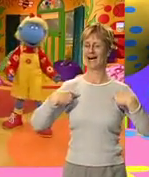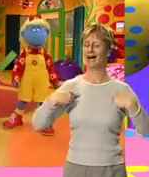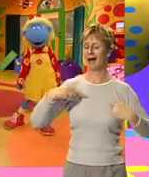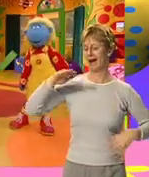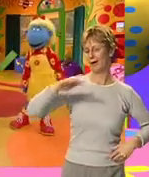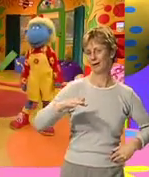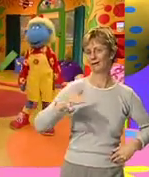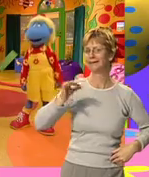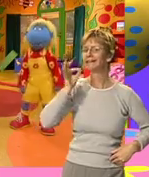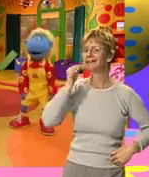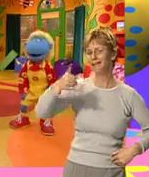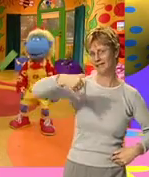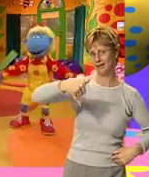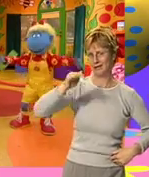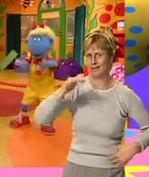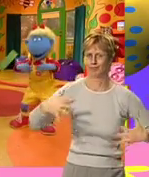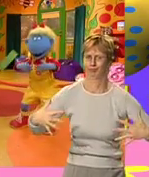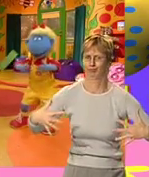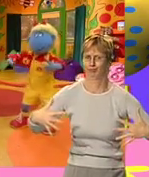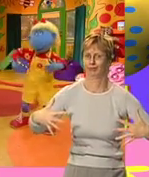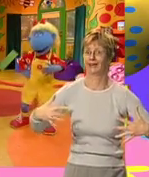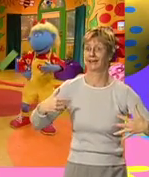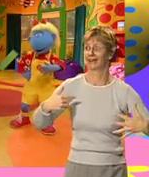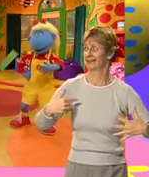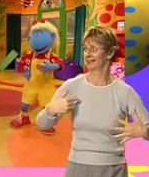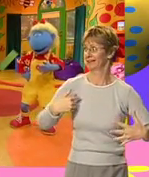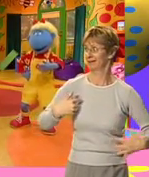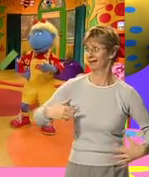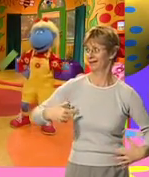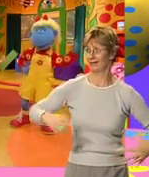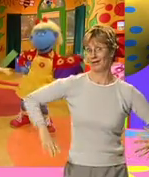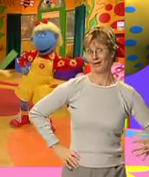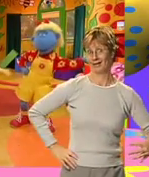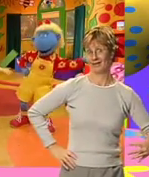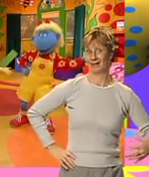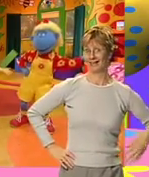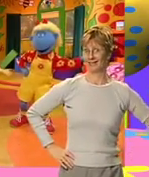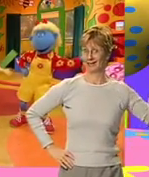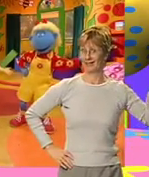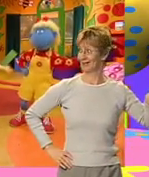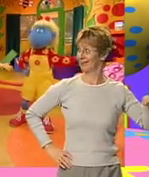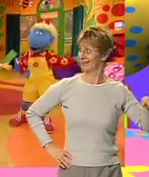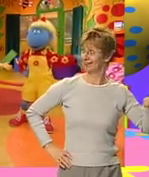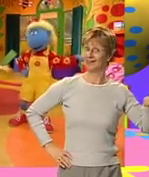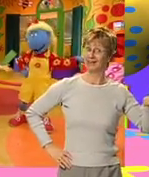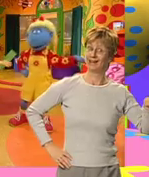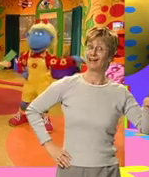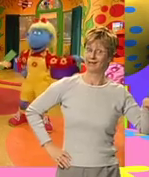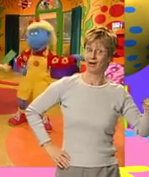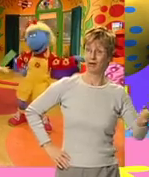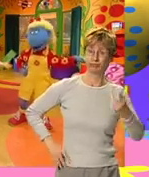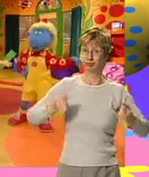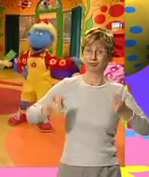Yeah. I'm a little teapot, short and stout. Here's my handle, here's my spout. When the